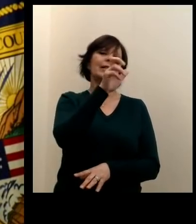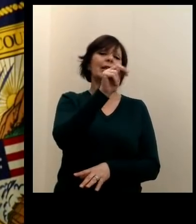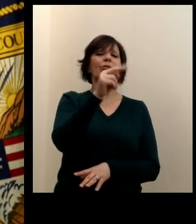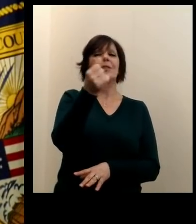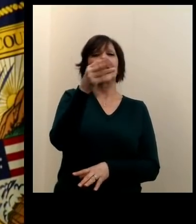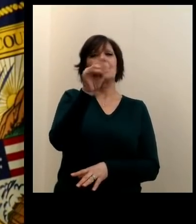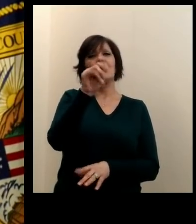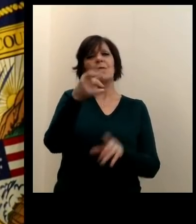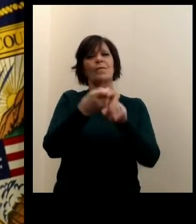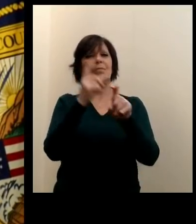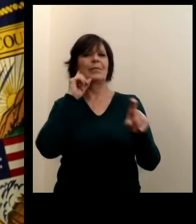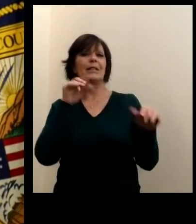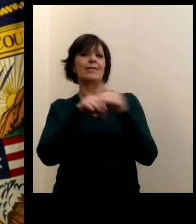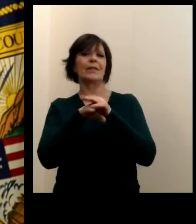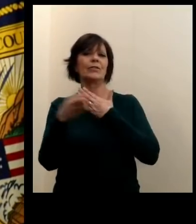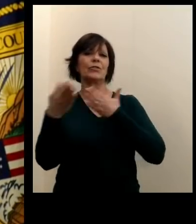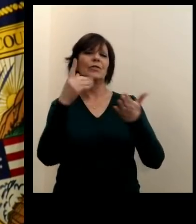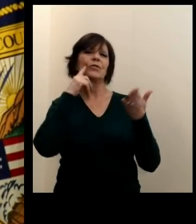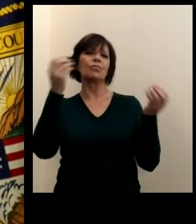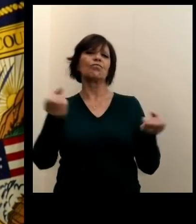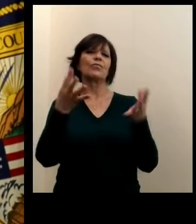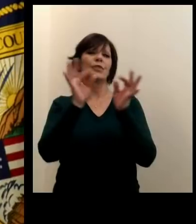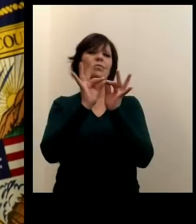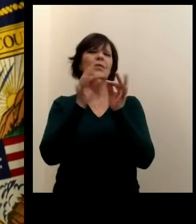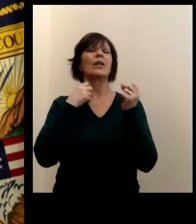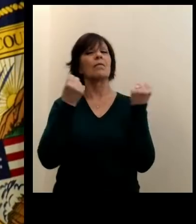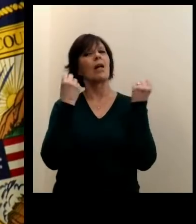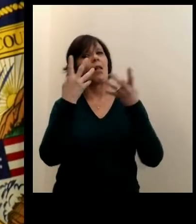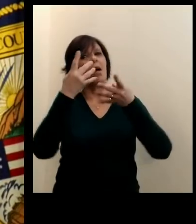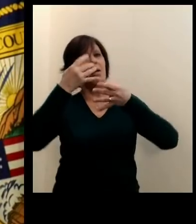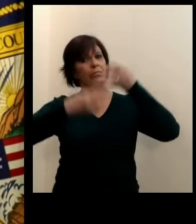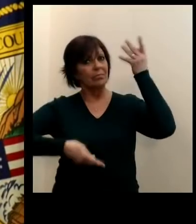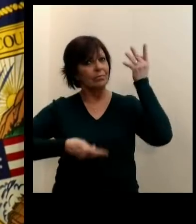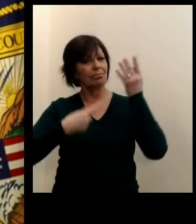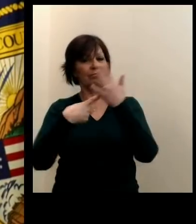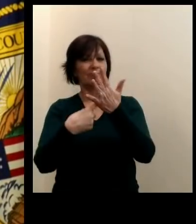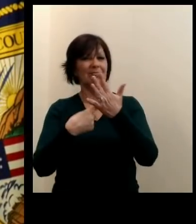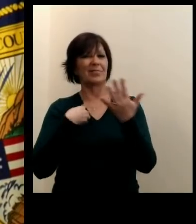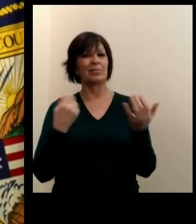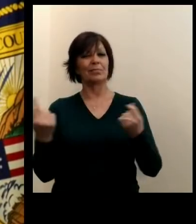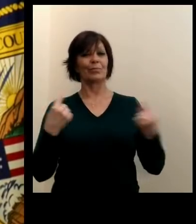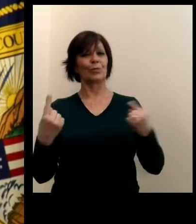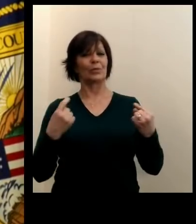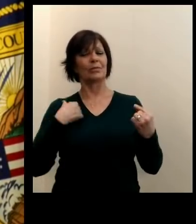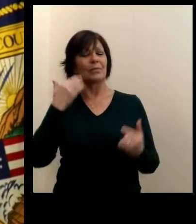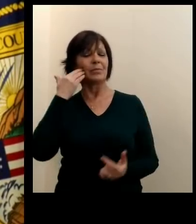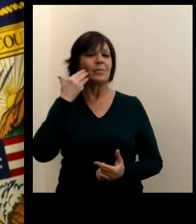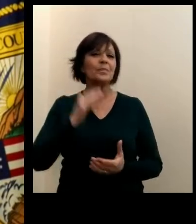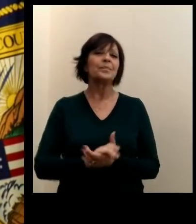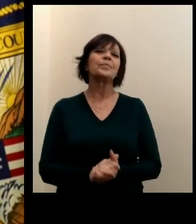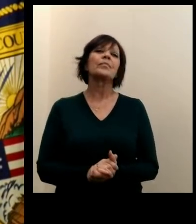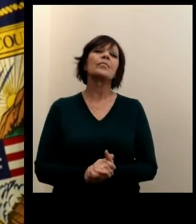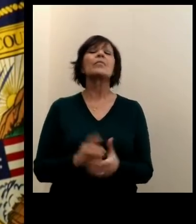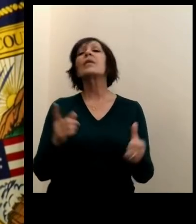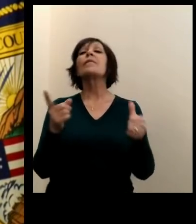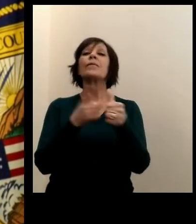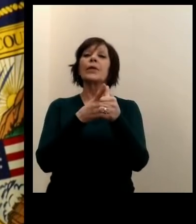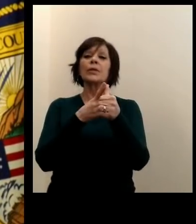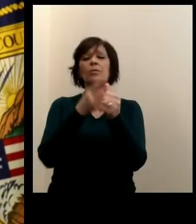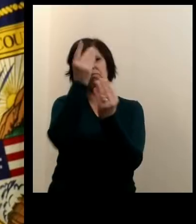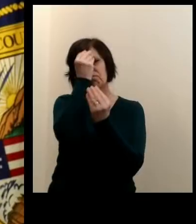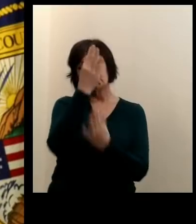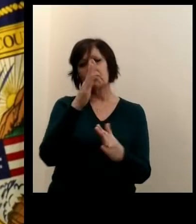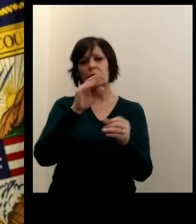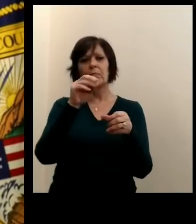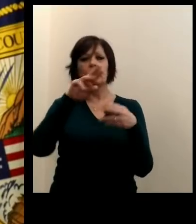be providing the American Sign Language. We have a lot to go over. I know there's a lot of questions on many topics. But let's first do some data